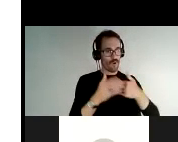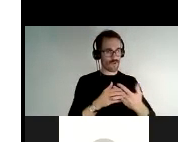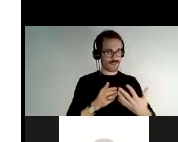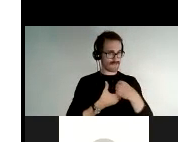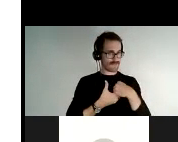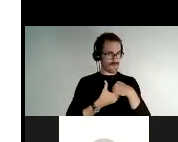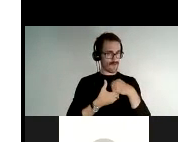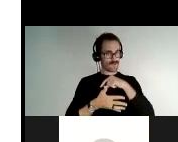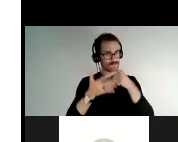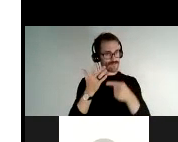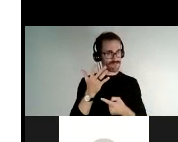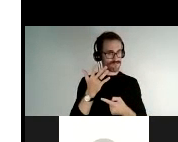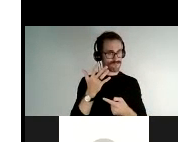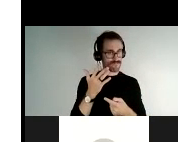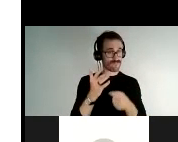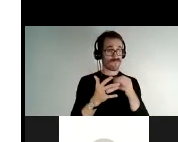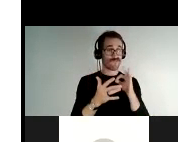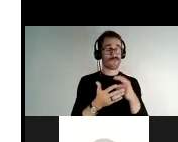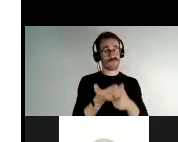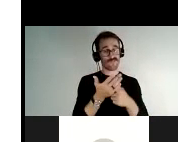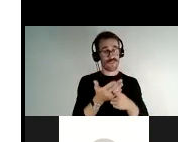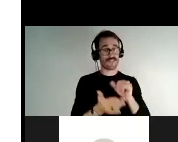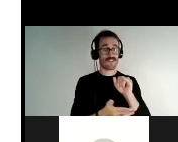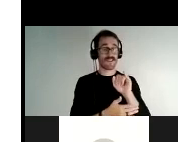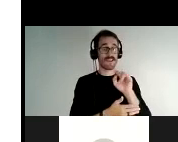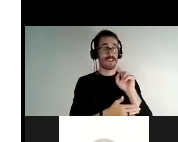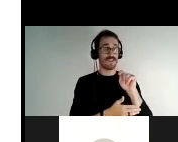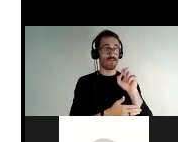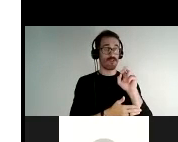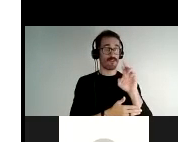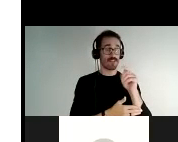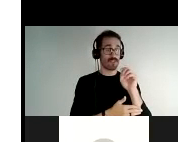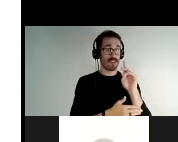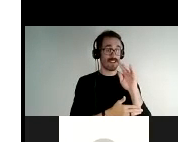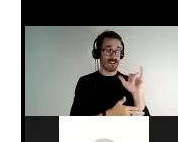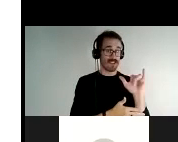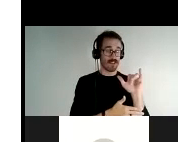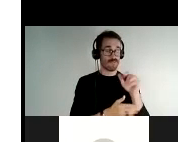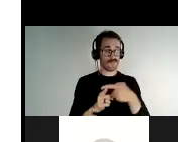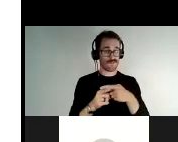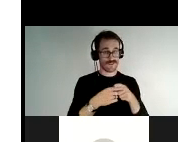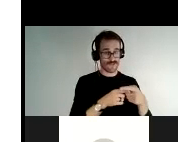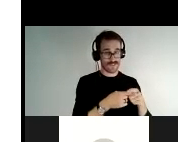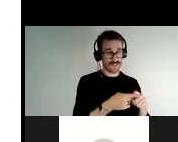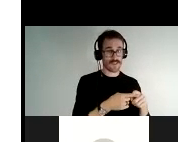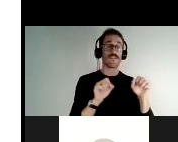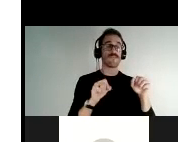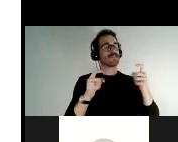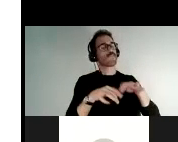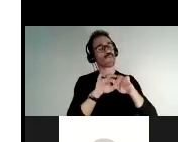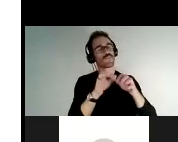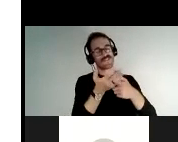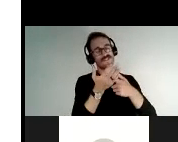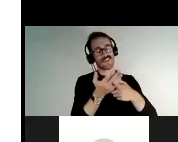it's important that we understand issues of how race, for example, or